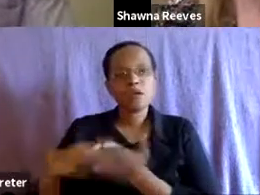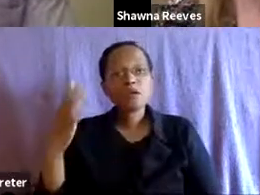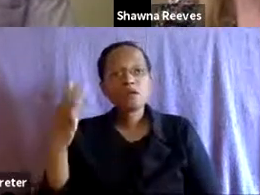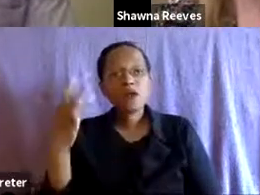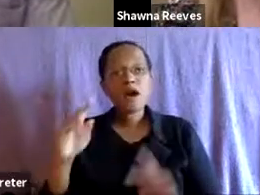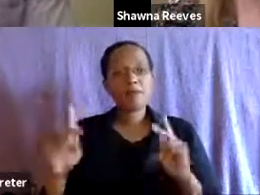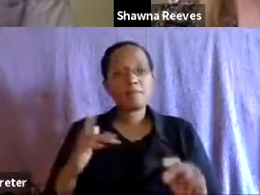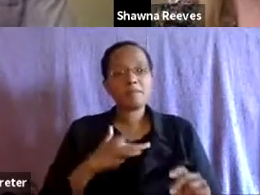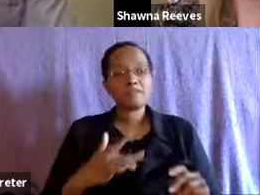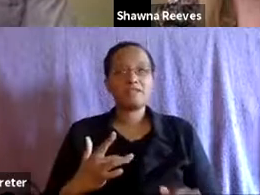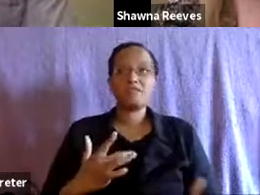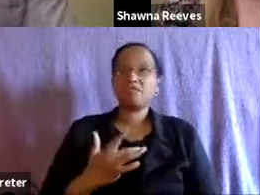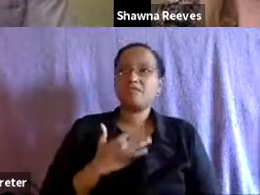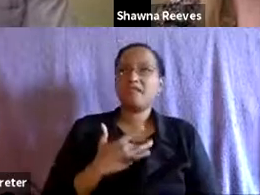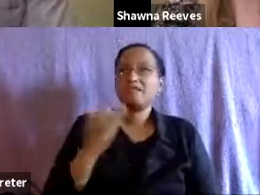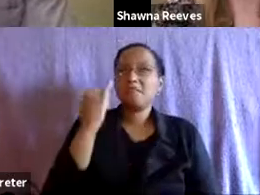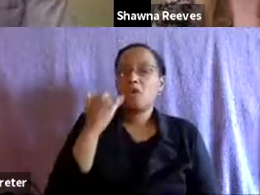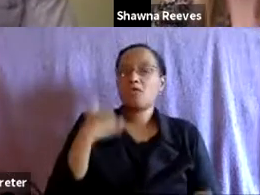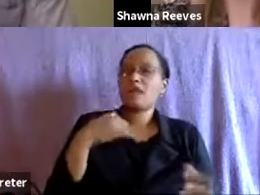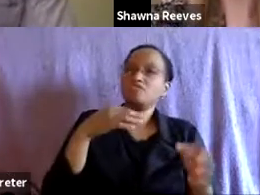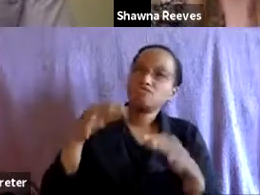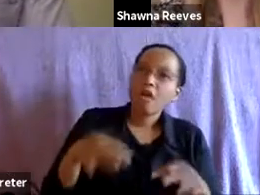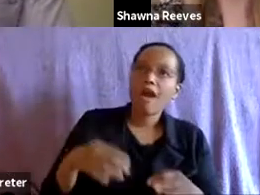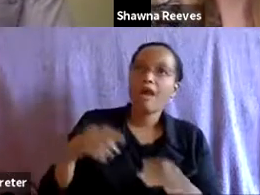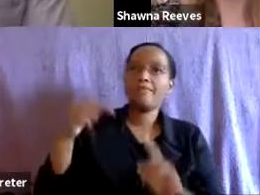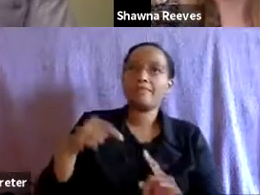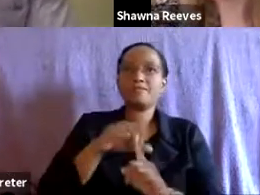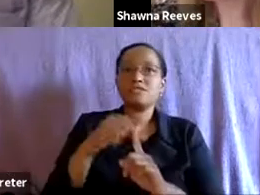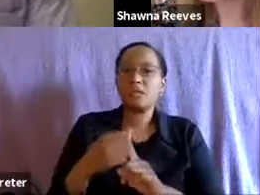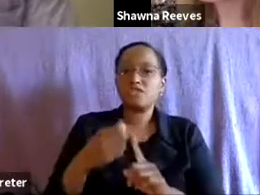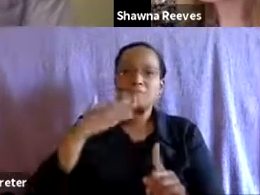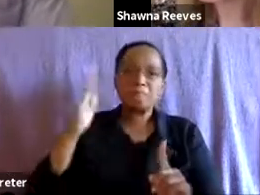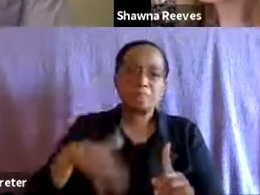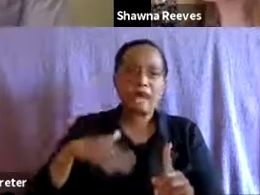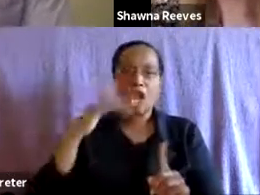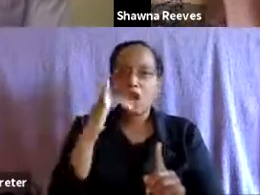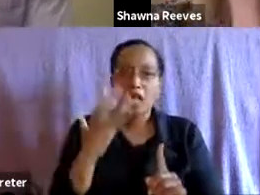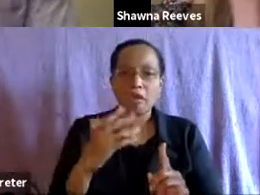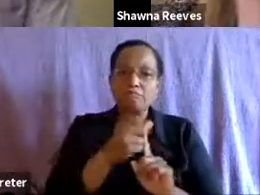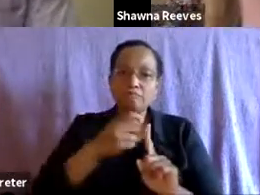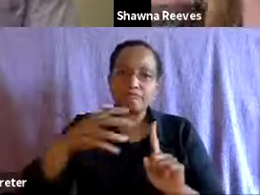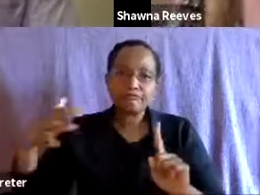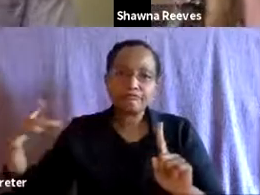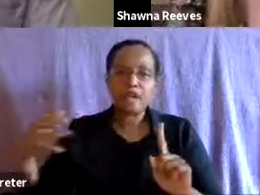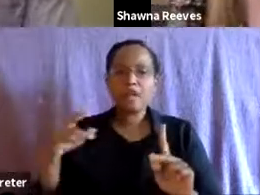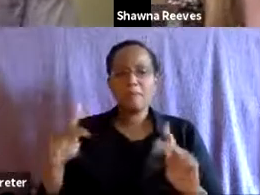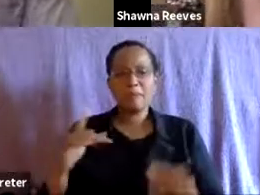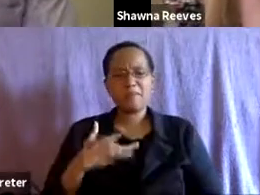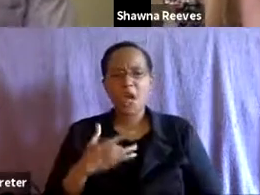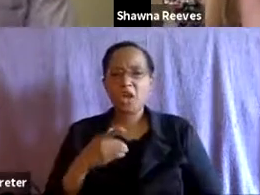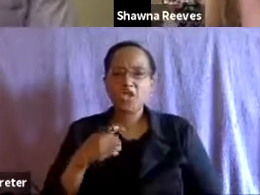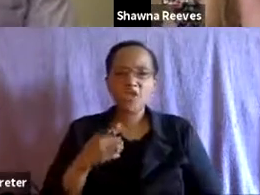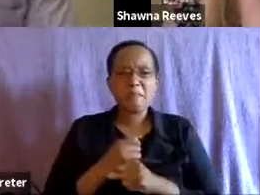its consequences, especially for our elder and disabled community, is a very difficult thing to talk about